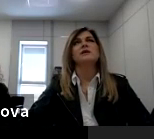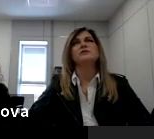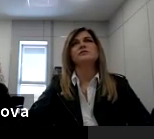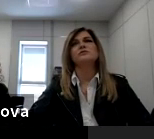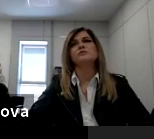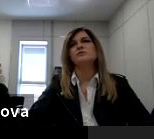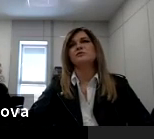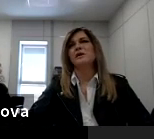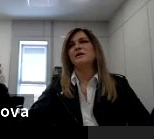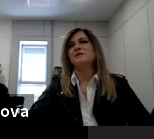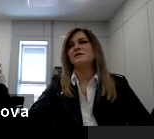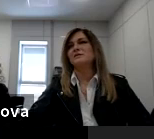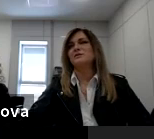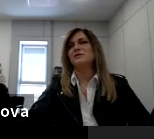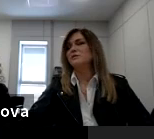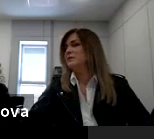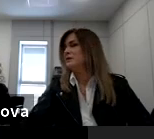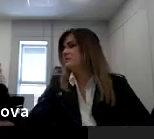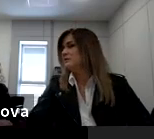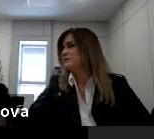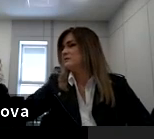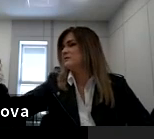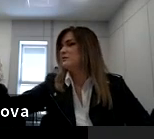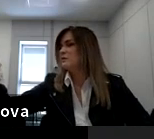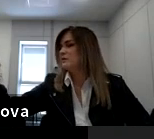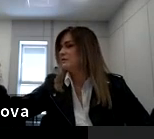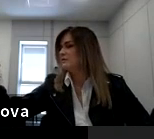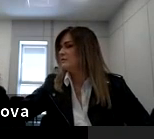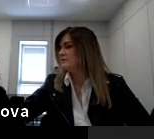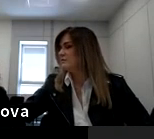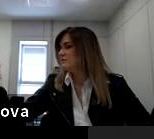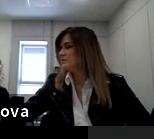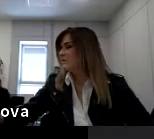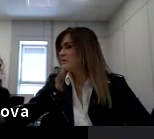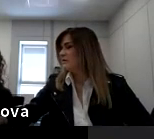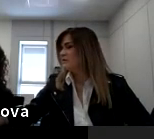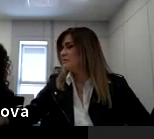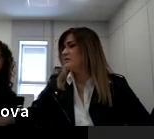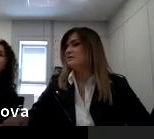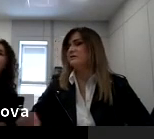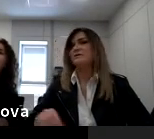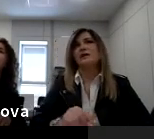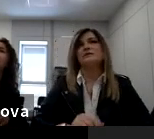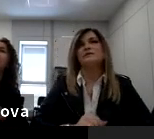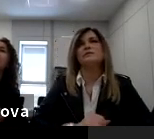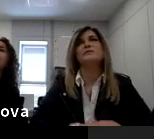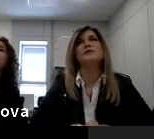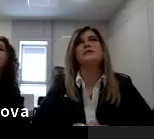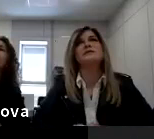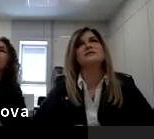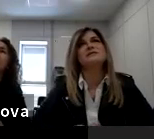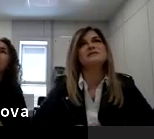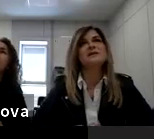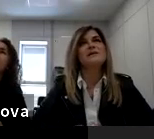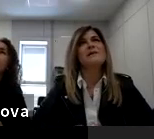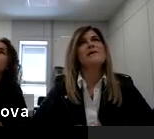to try to paint here, or it will be not this lower, this one. It will be, okay, it will be. So we can